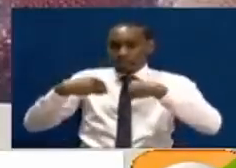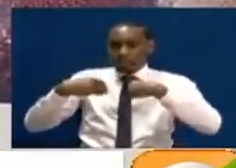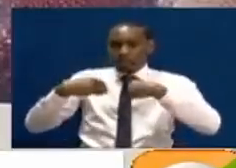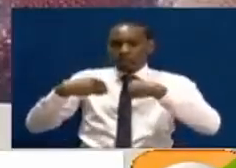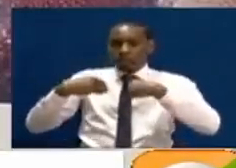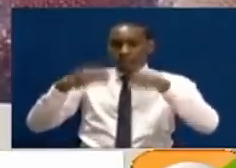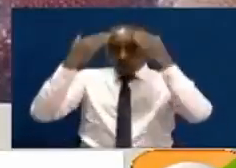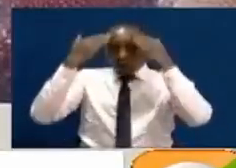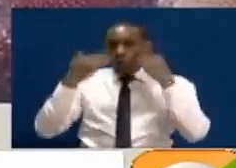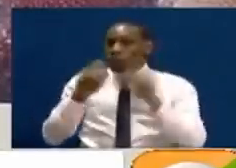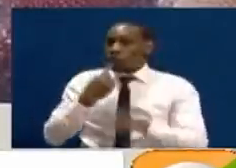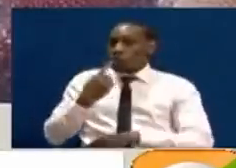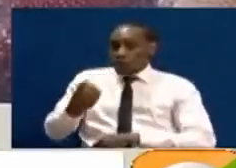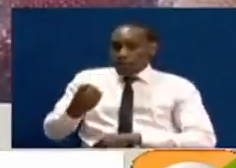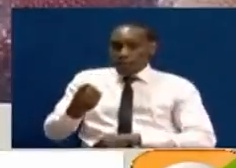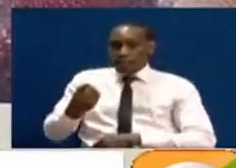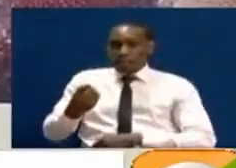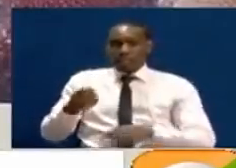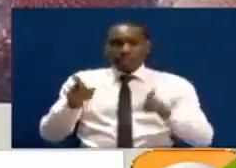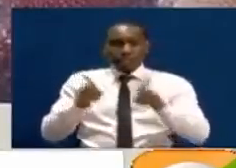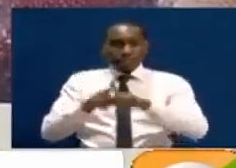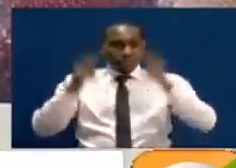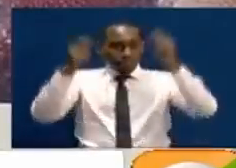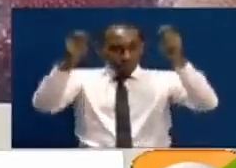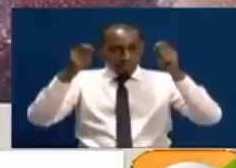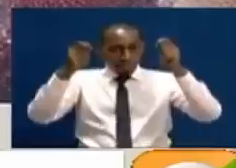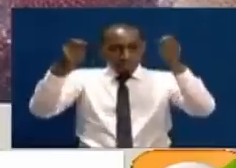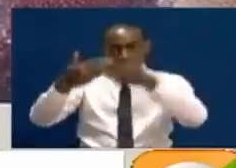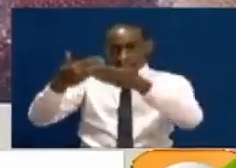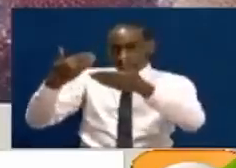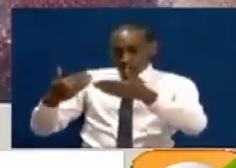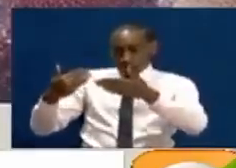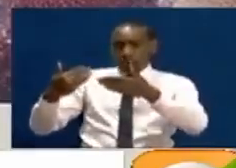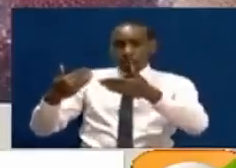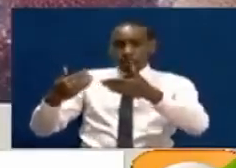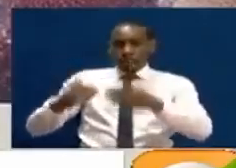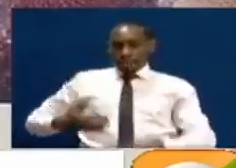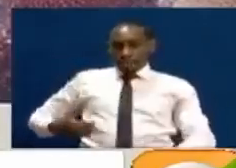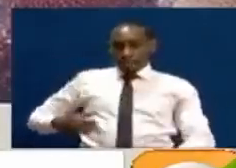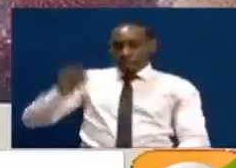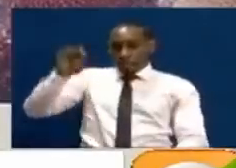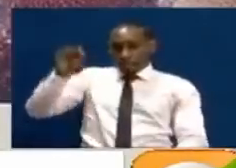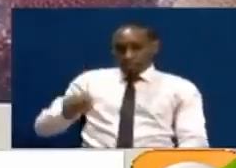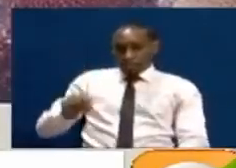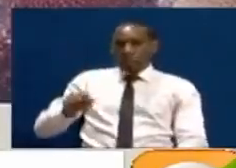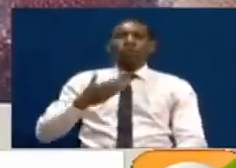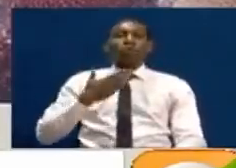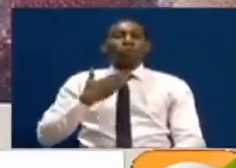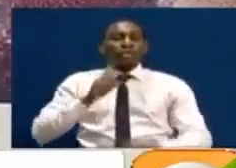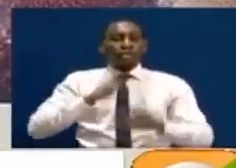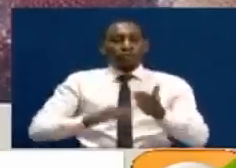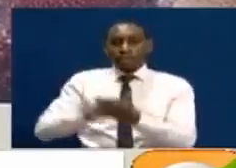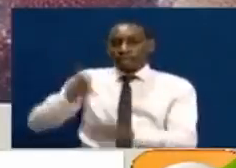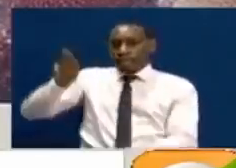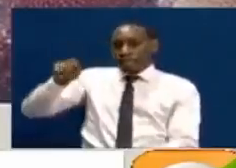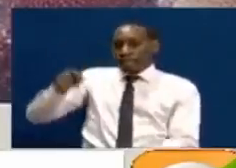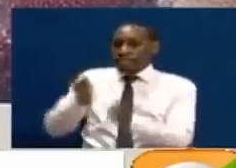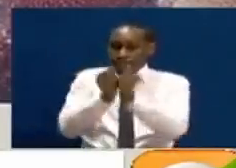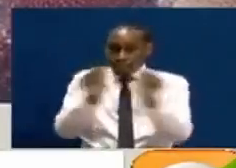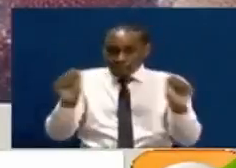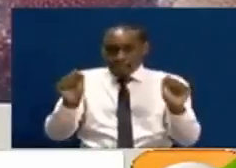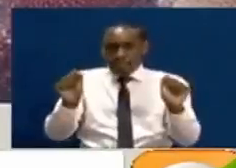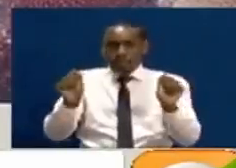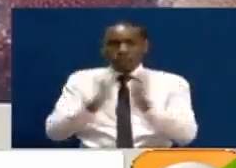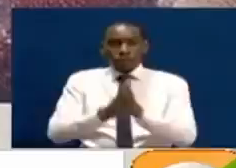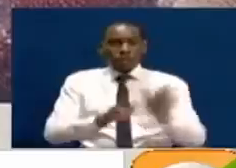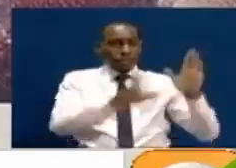had not been served with a court order. Well, there were protests earlier in the day in Gatundu South demanding the legislator's release, with